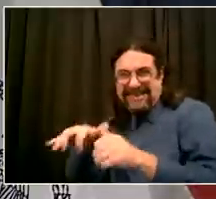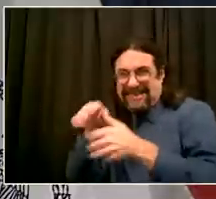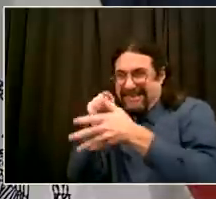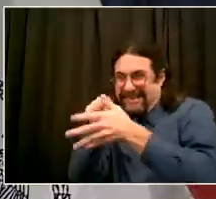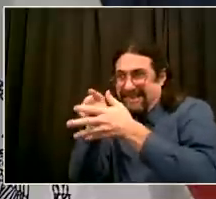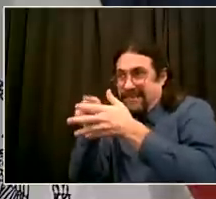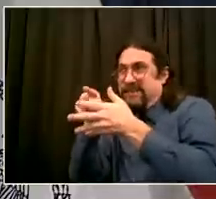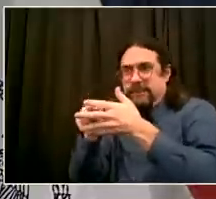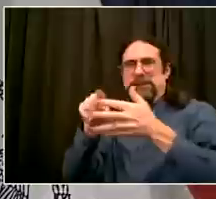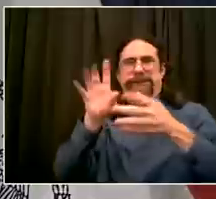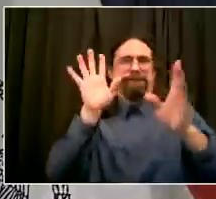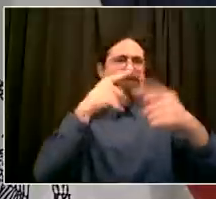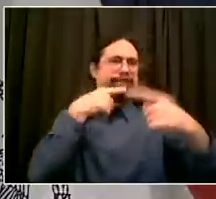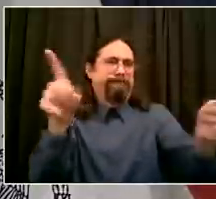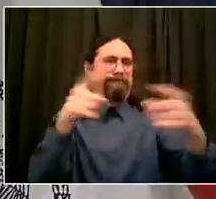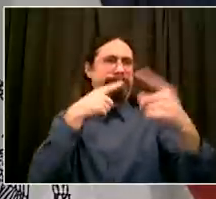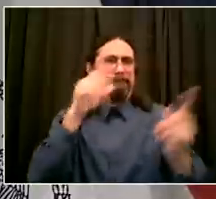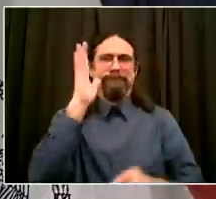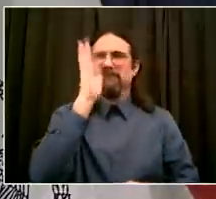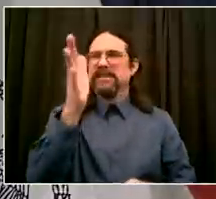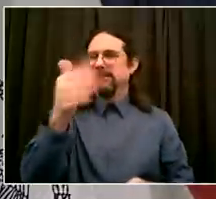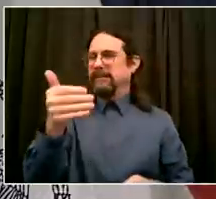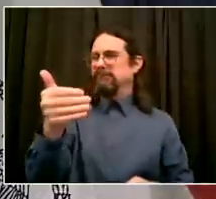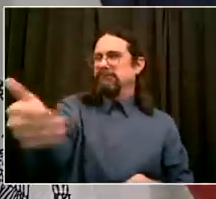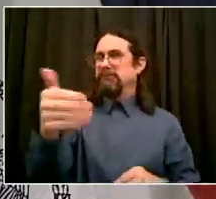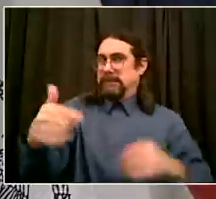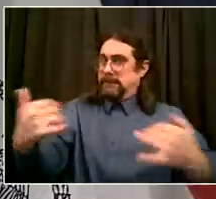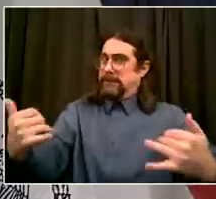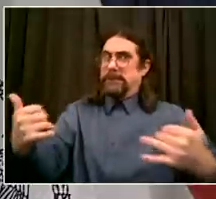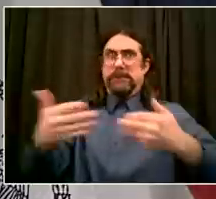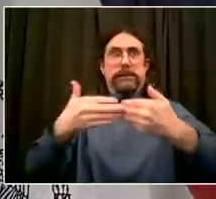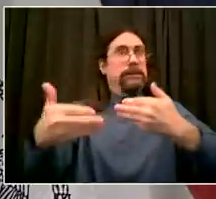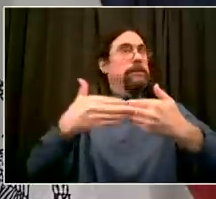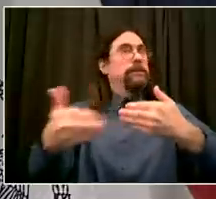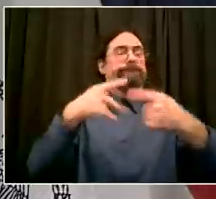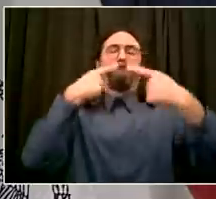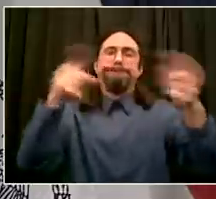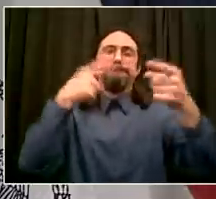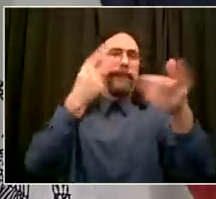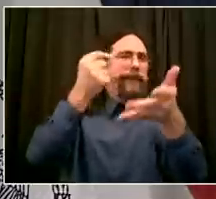precise work. But we will have a plan on that shortly. Go ahead, Juliet.